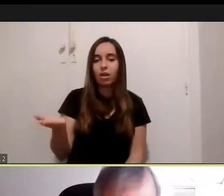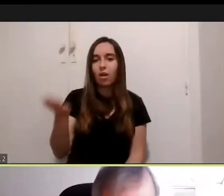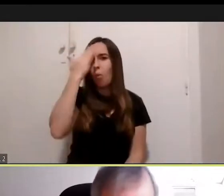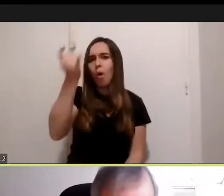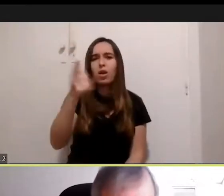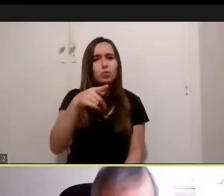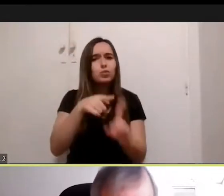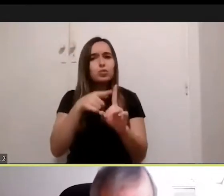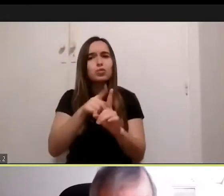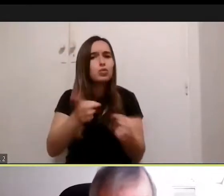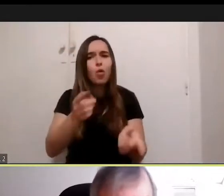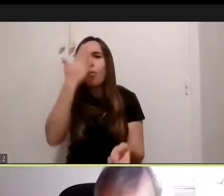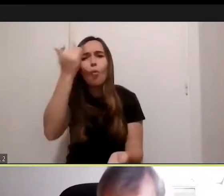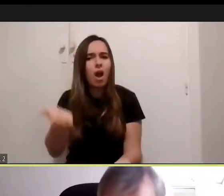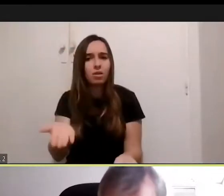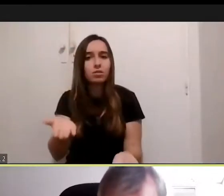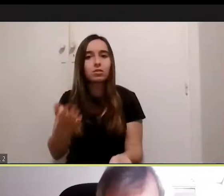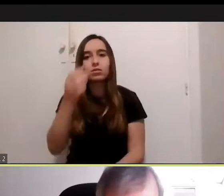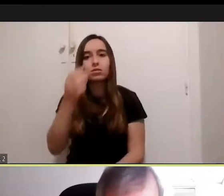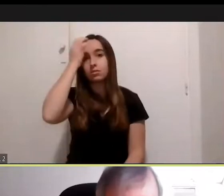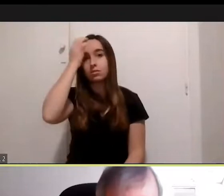with ethics.